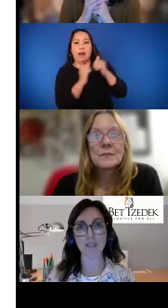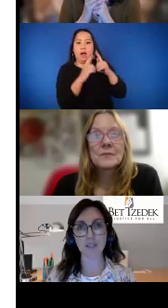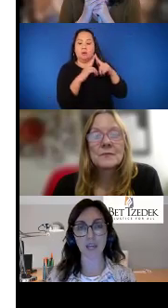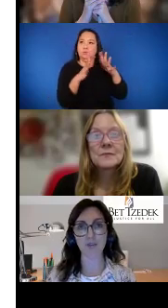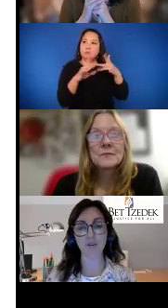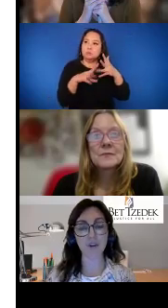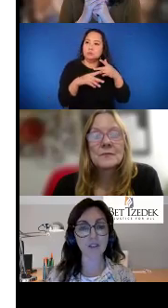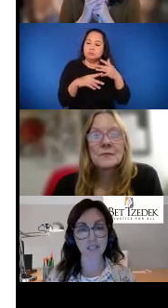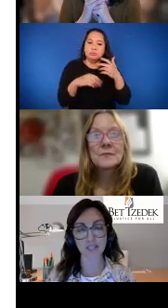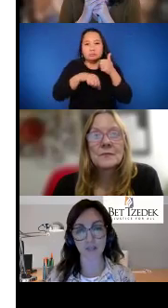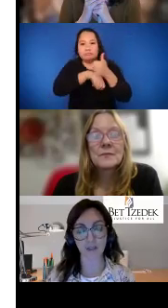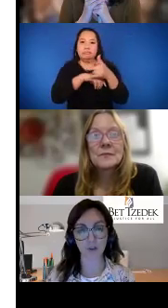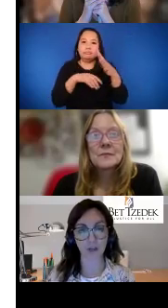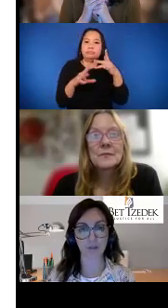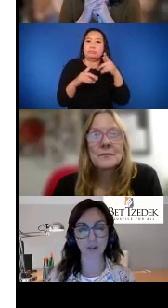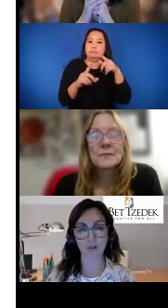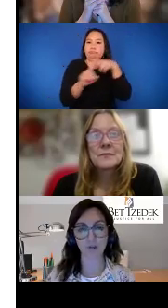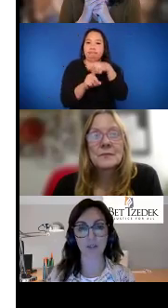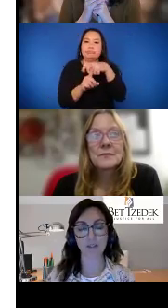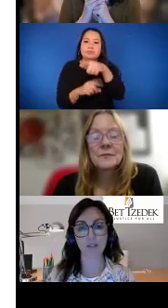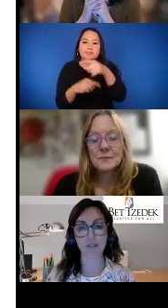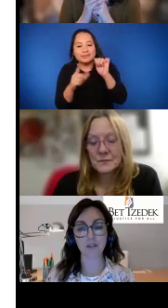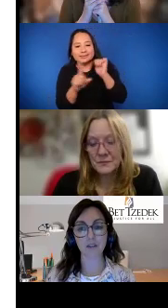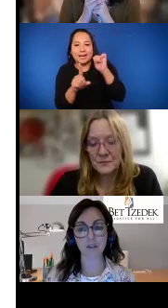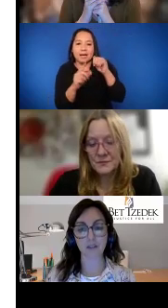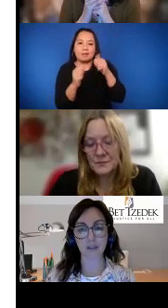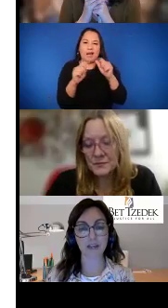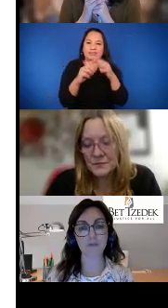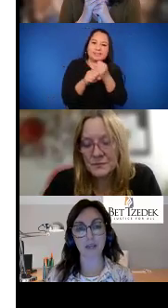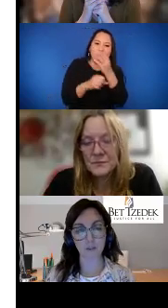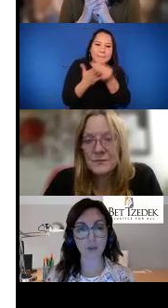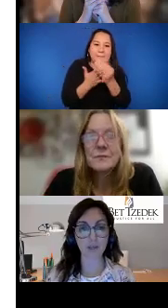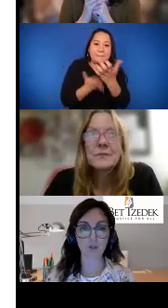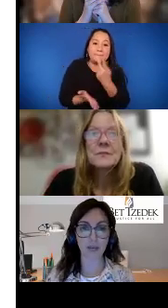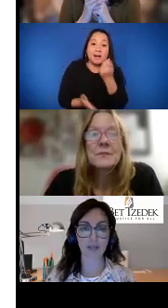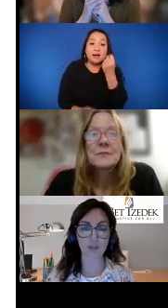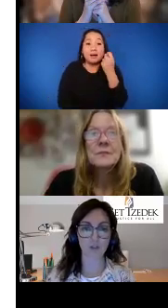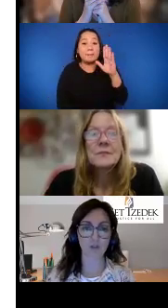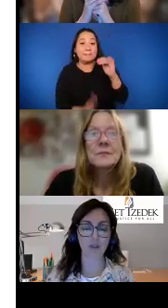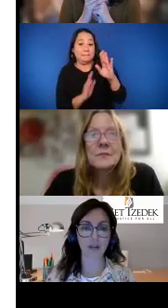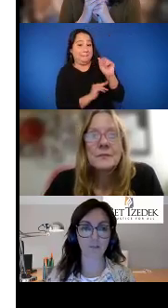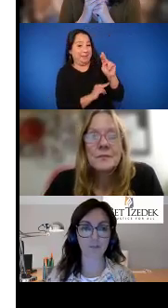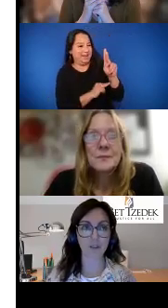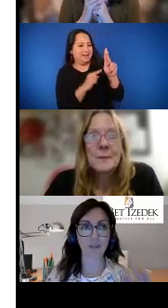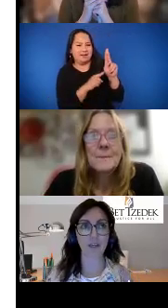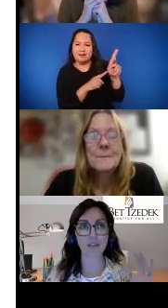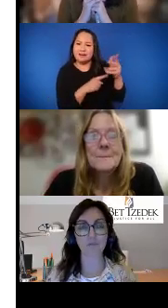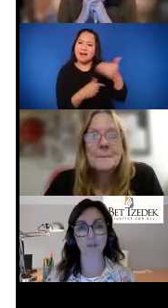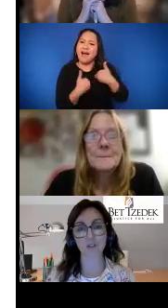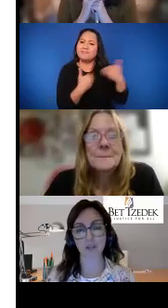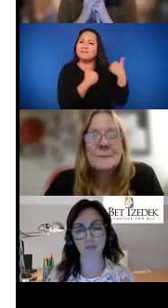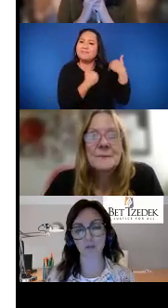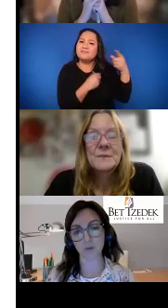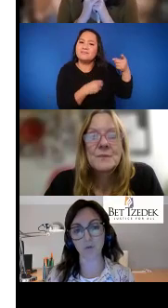And if you're not successful in recovering your funds, that can be an alternative way to get